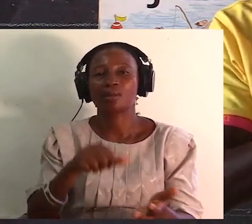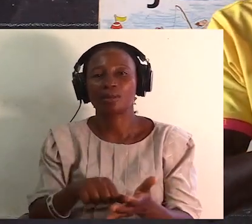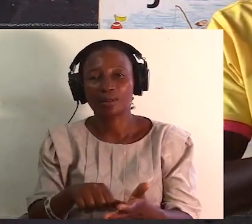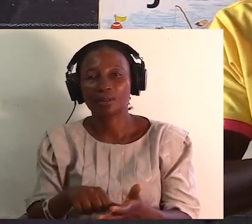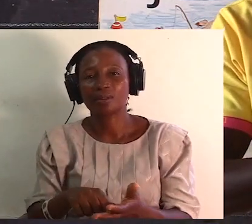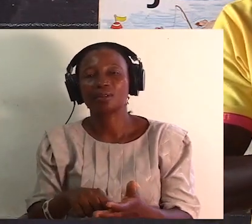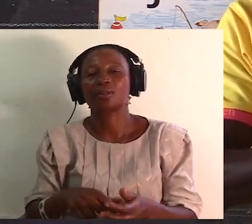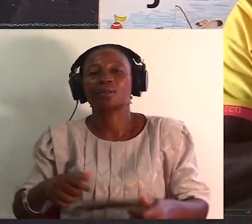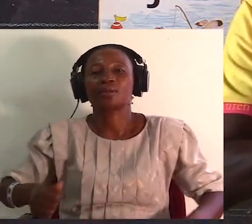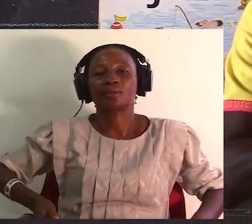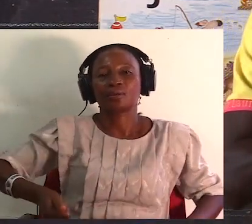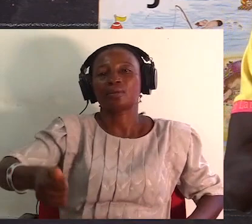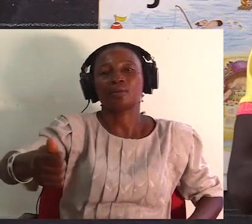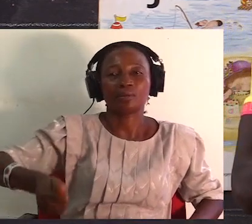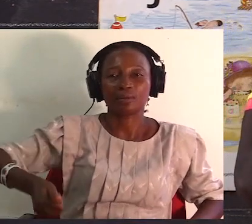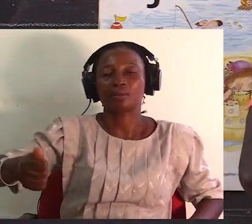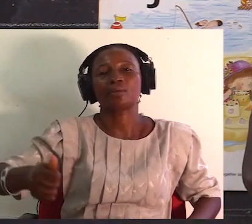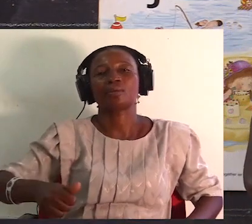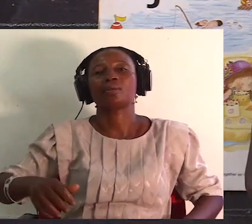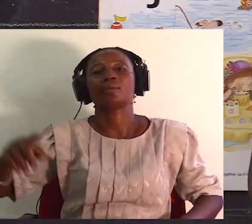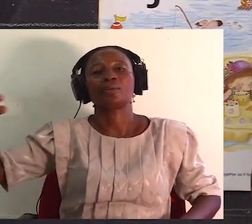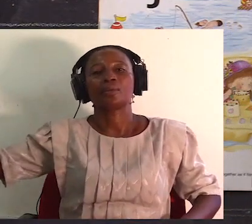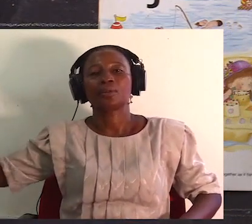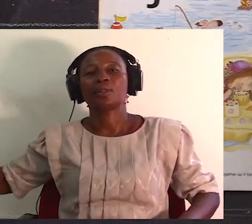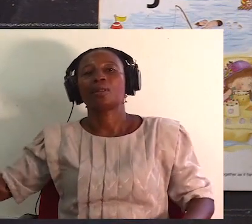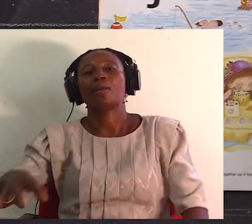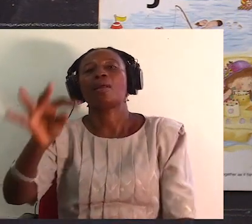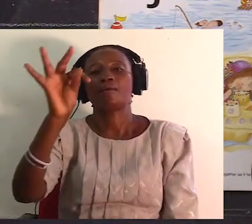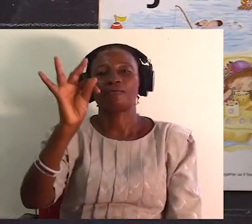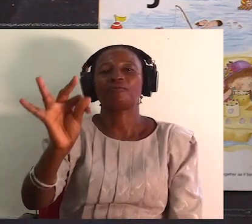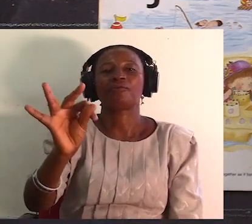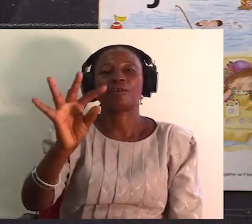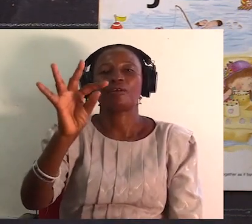that produces that sound f.